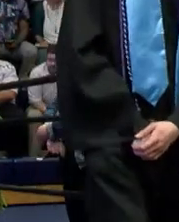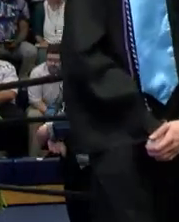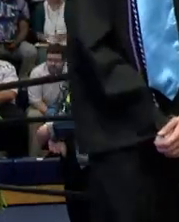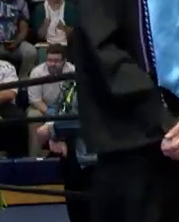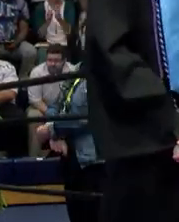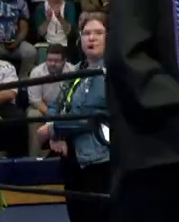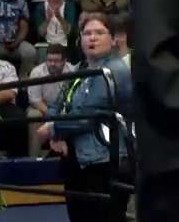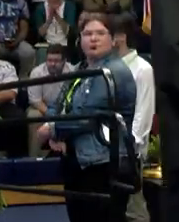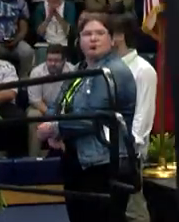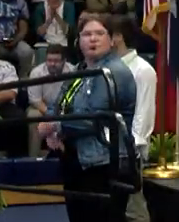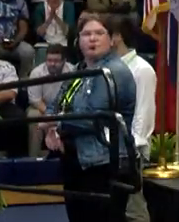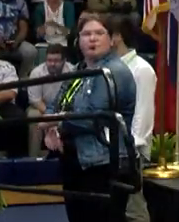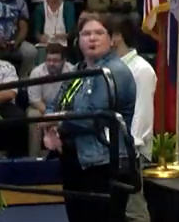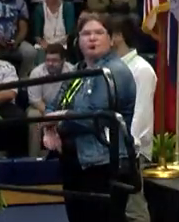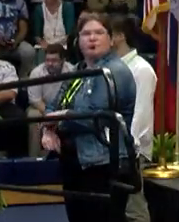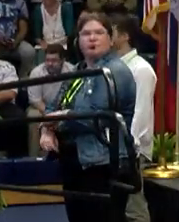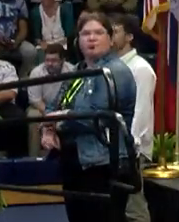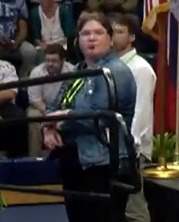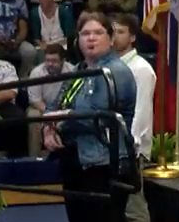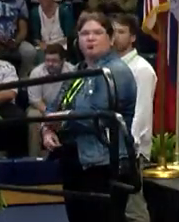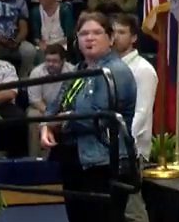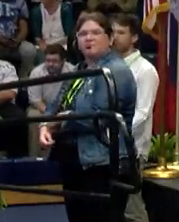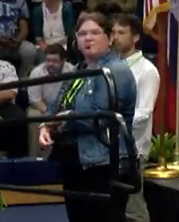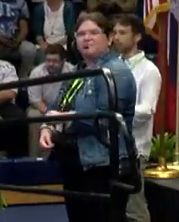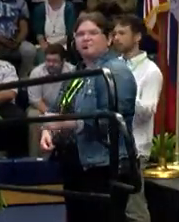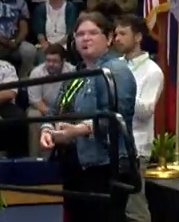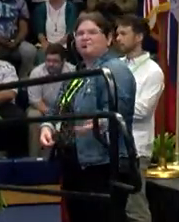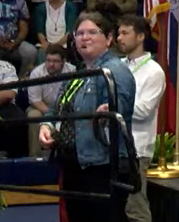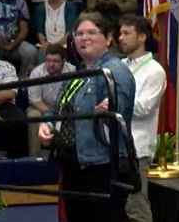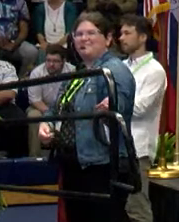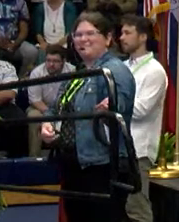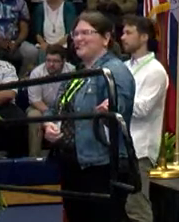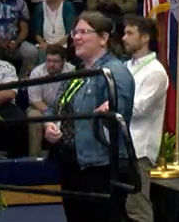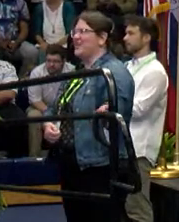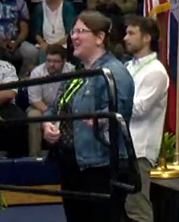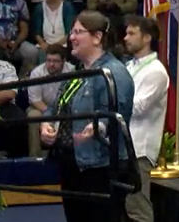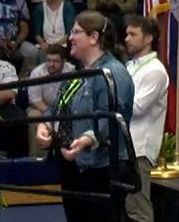How do you last name? Finn Michael Petrak.